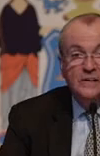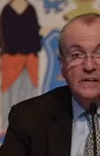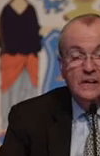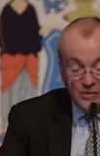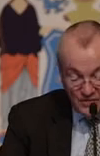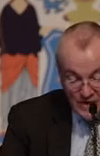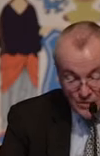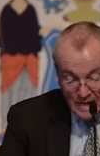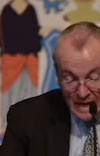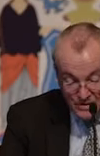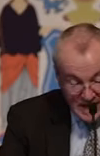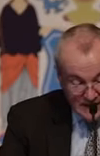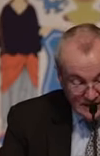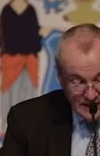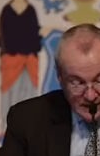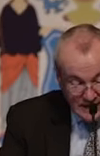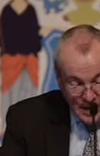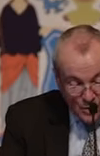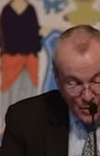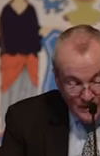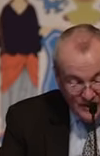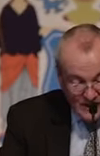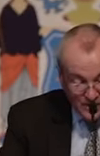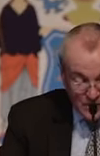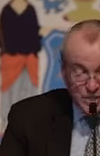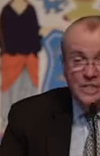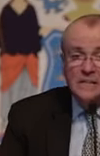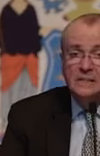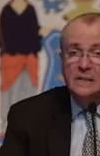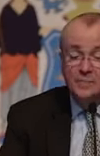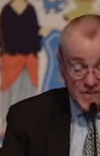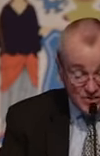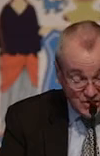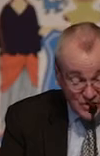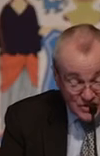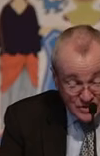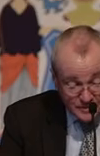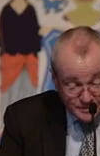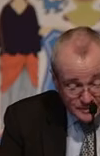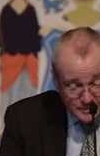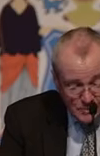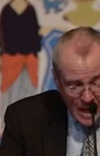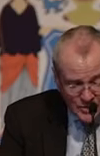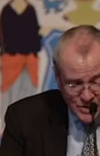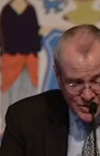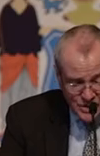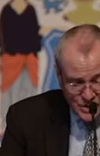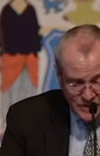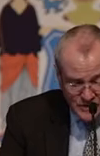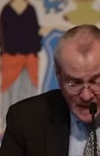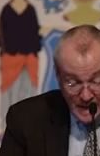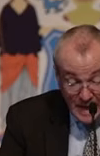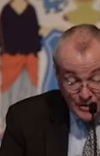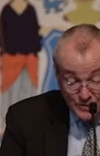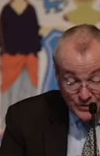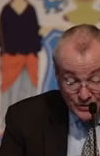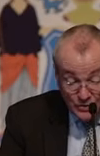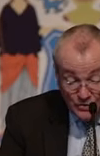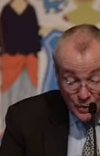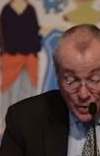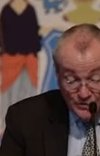relief under the Federal CARES Act can now qualify for much-needed assistance. Under this initiative,